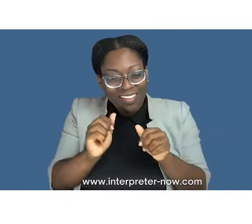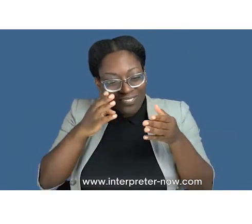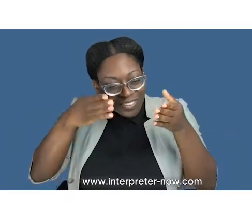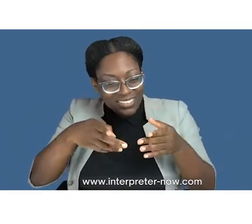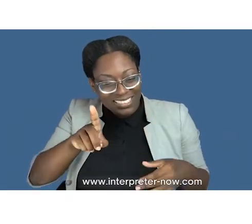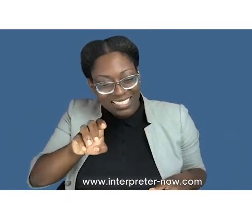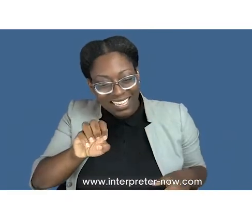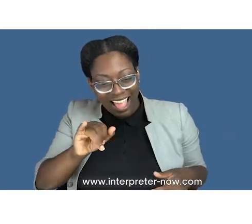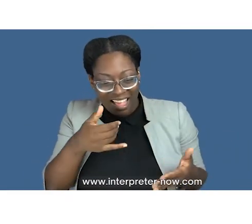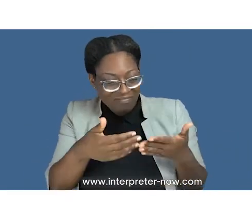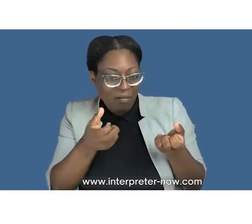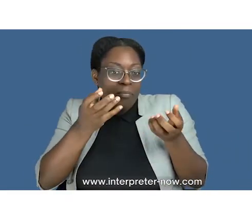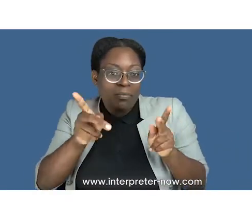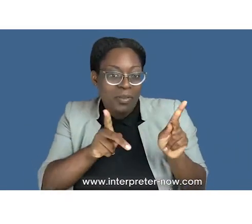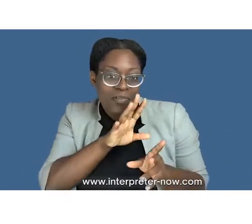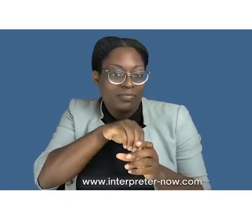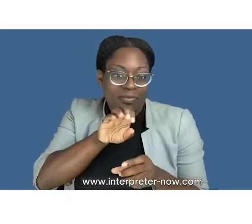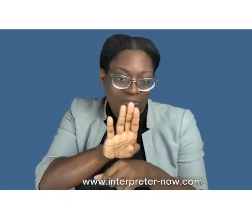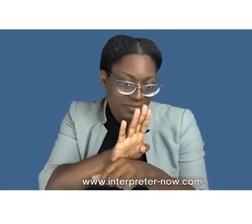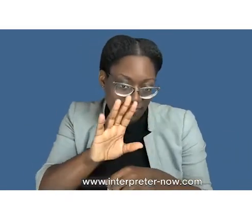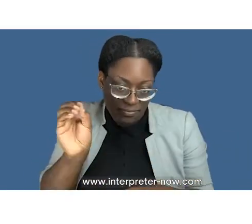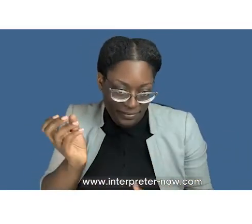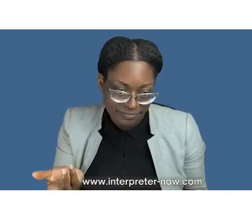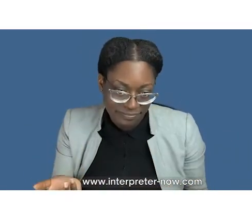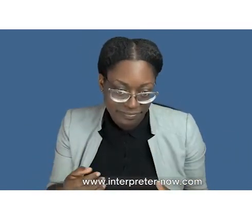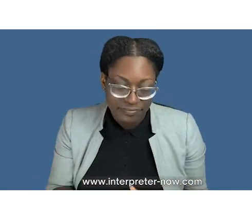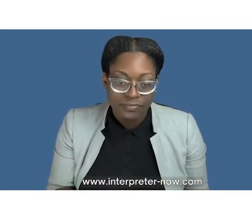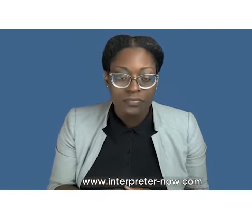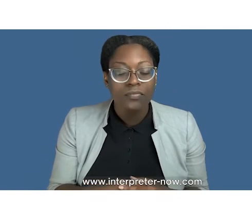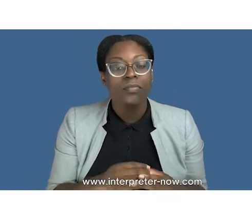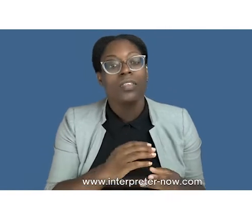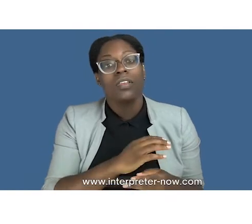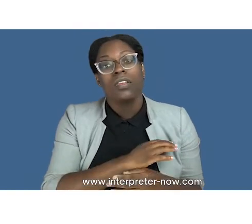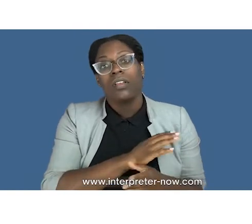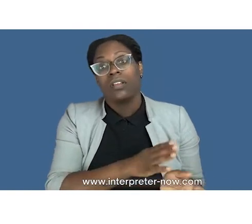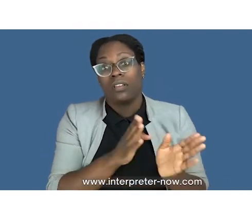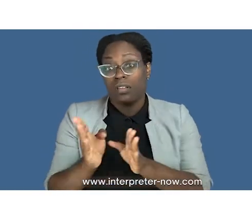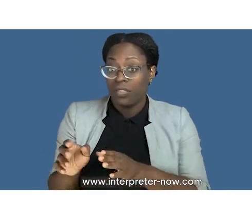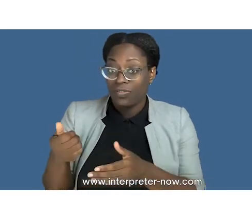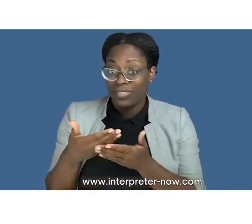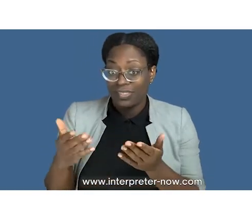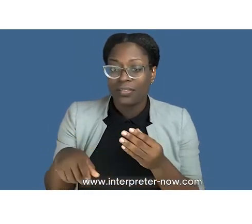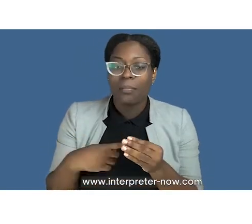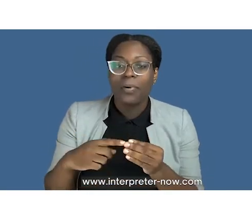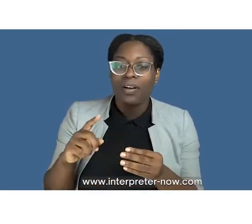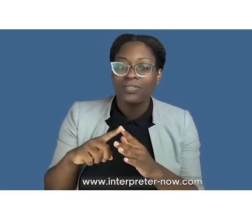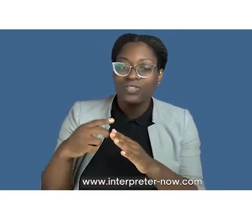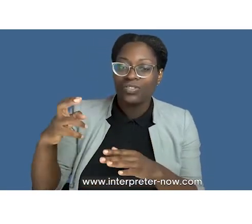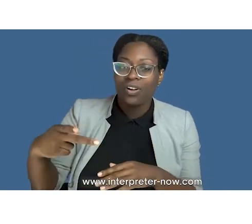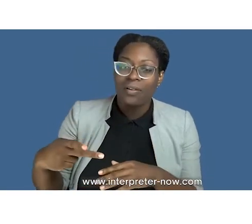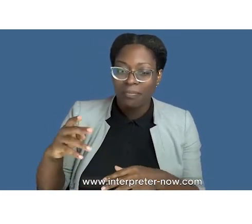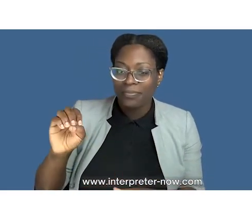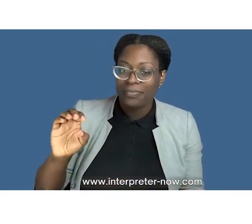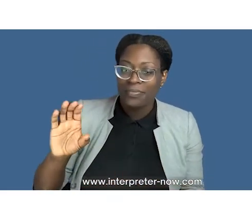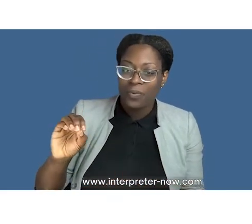for. And then the other piece is that one of the, I talked a little bit about the inequities in the